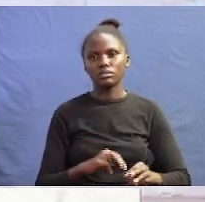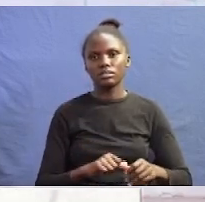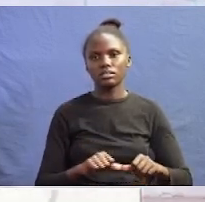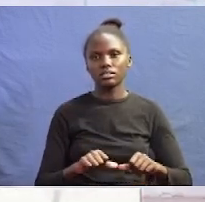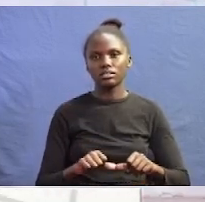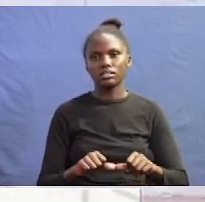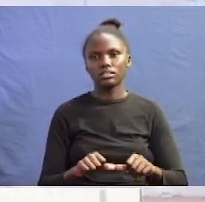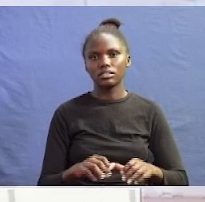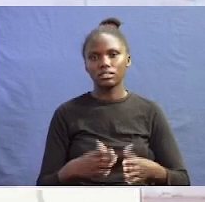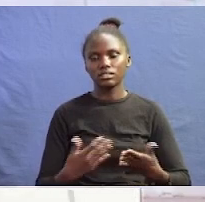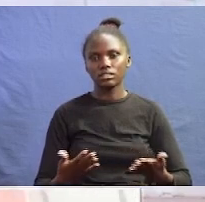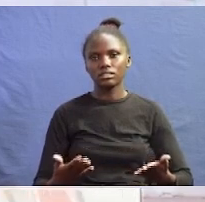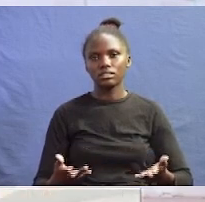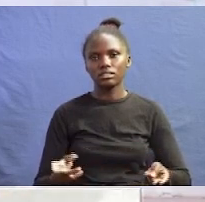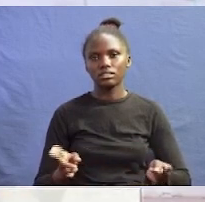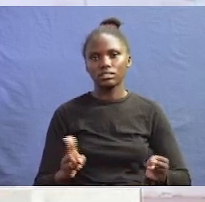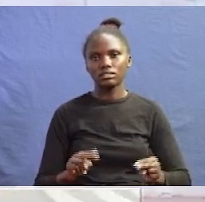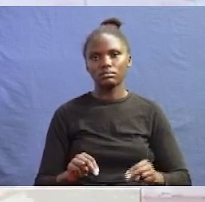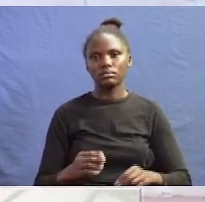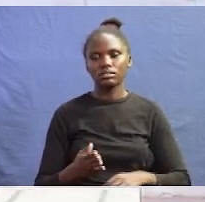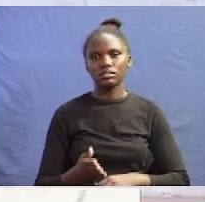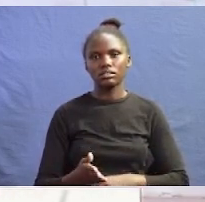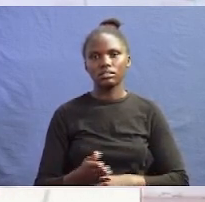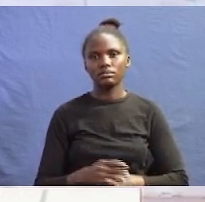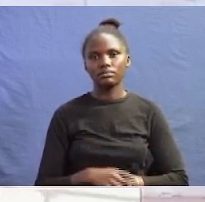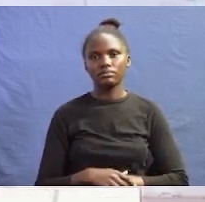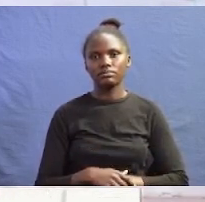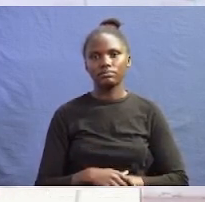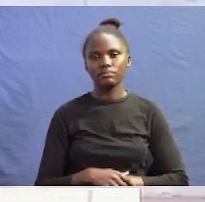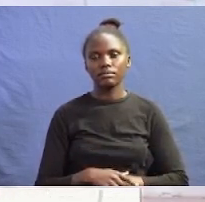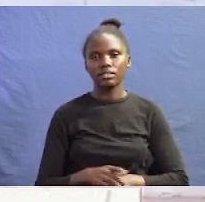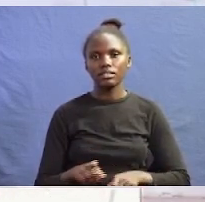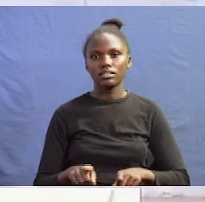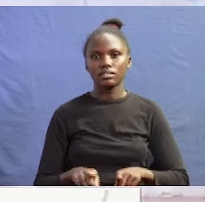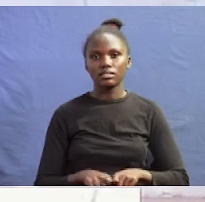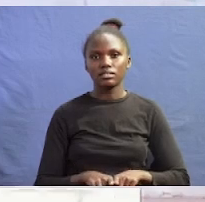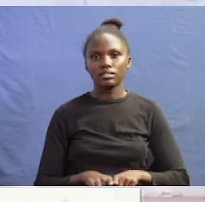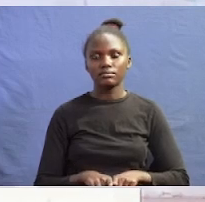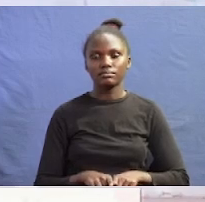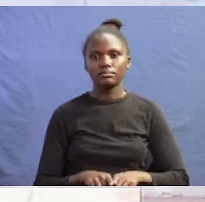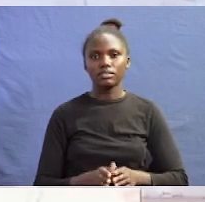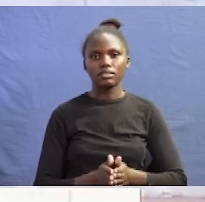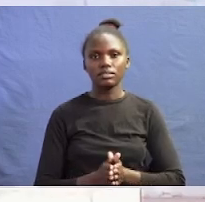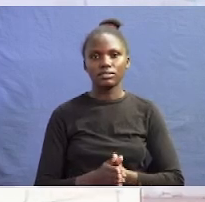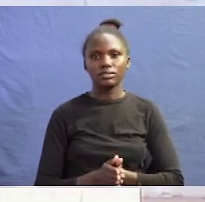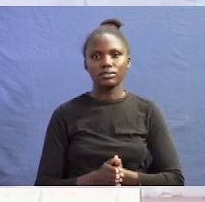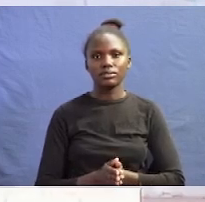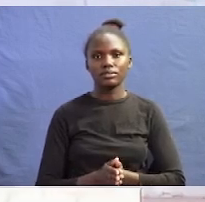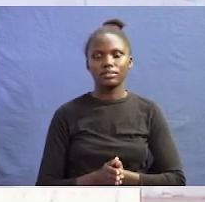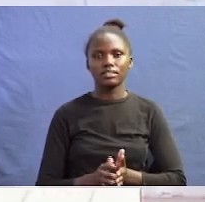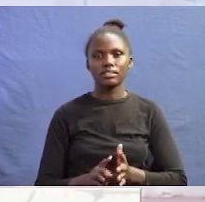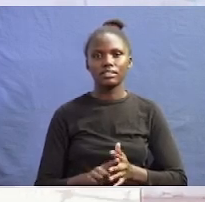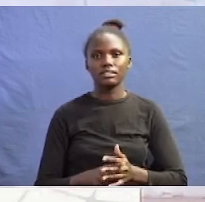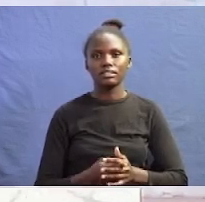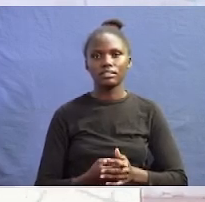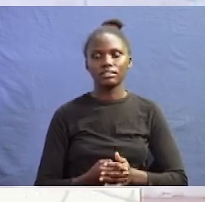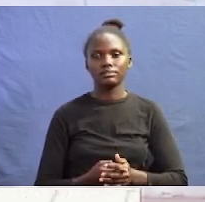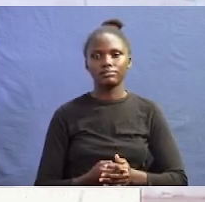the way things went down in the Senate. And of course, that story is coming to